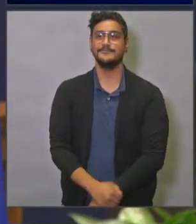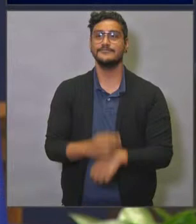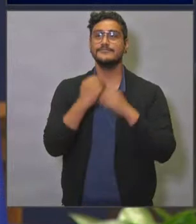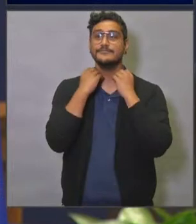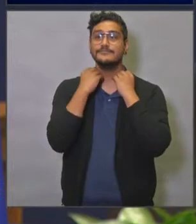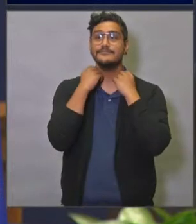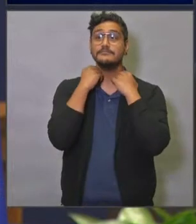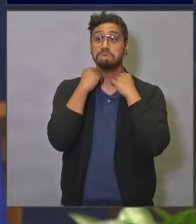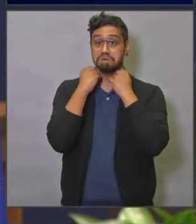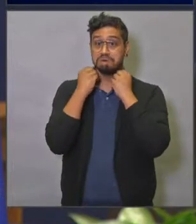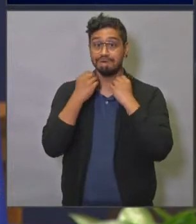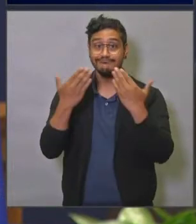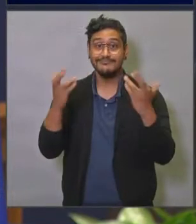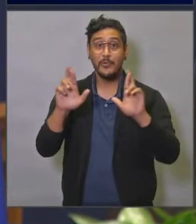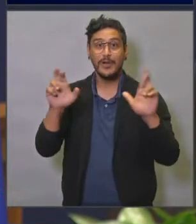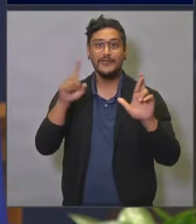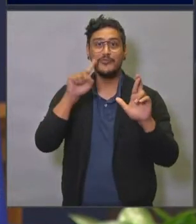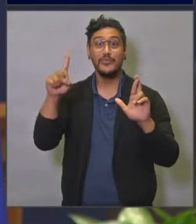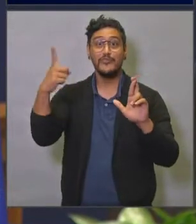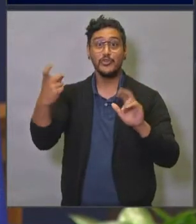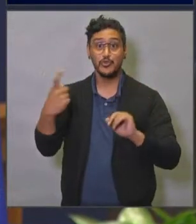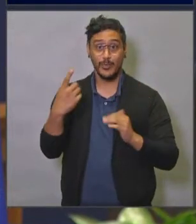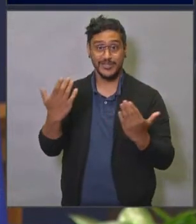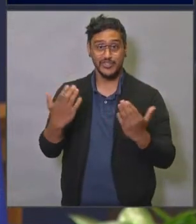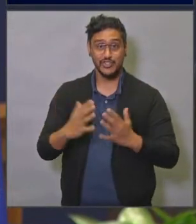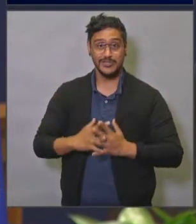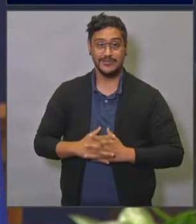We'll go ahead with the first question.